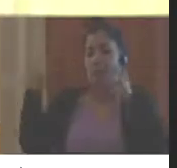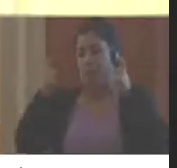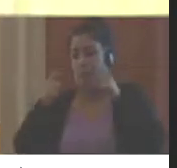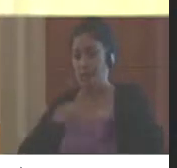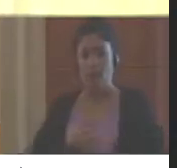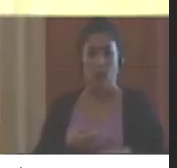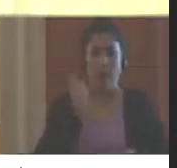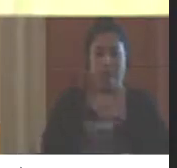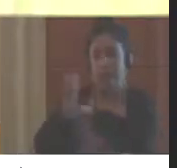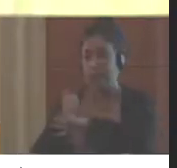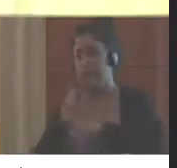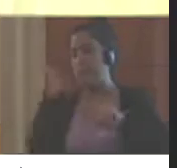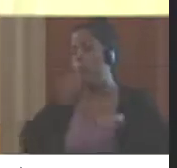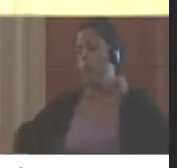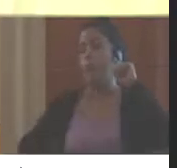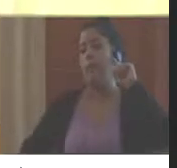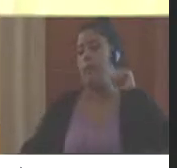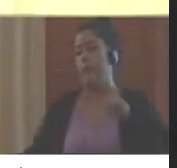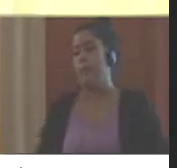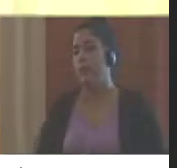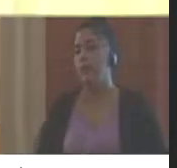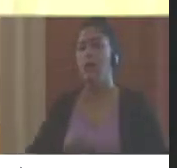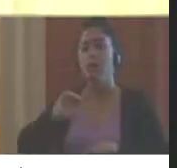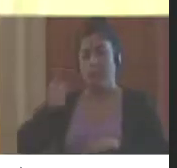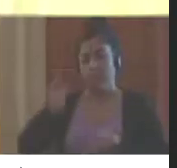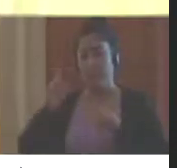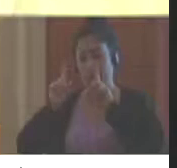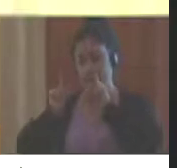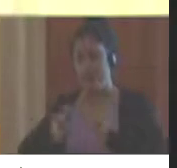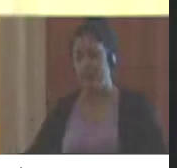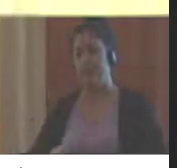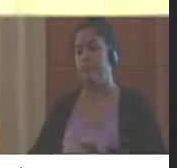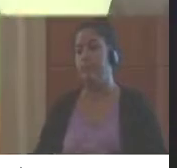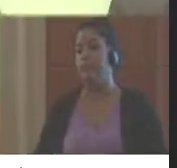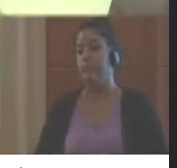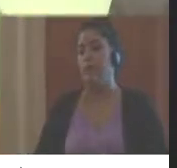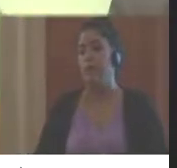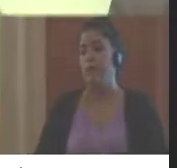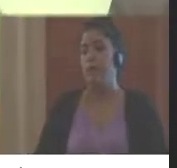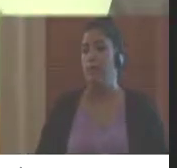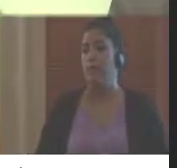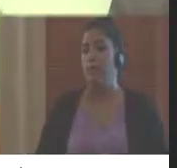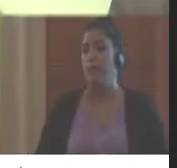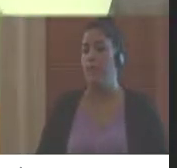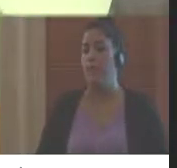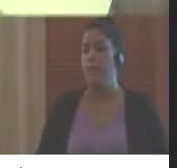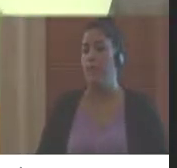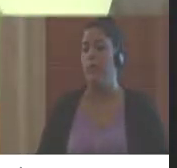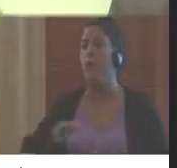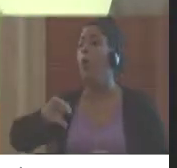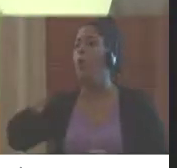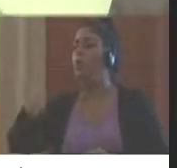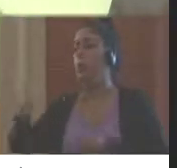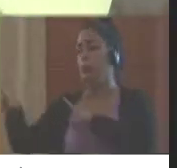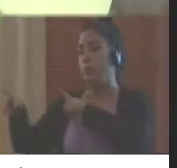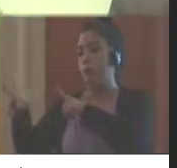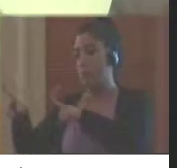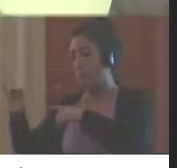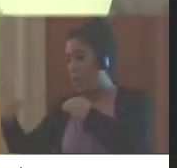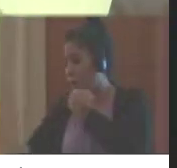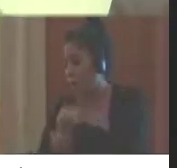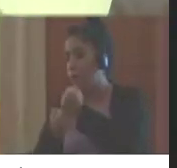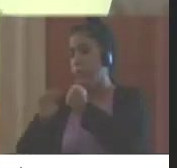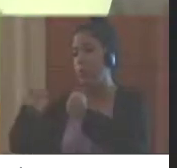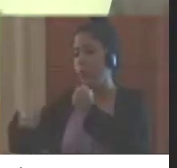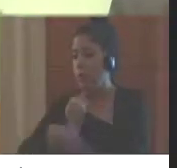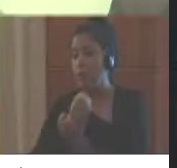urban building, clearly. Yes, I would like to add another one here that says, how can other